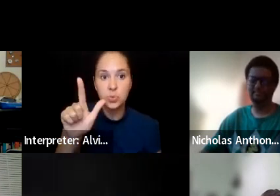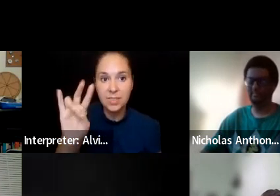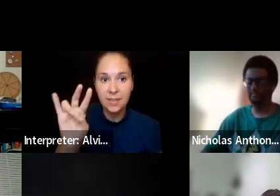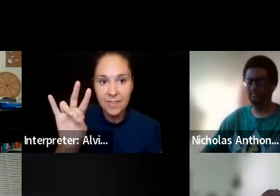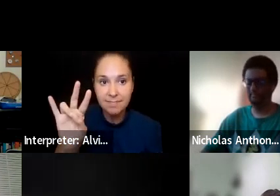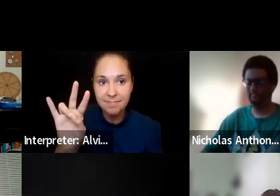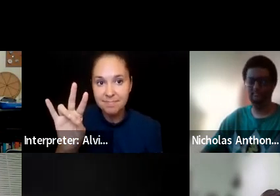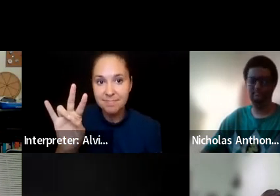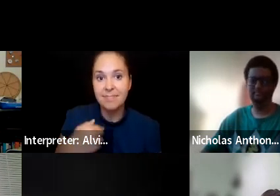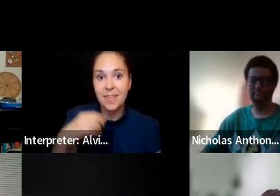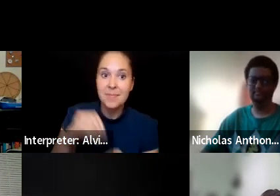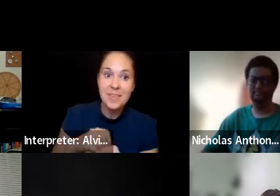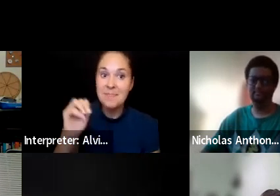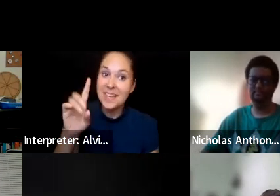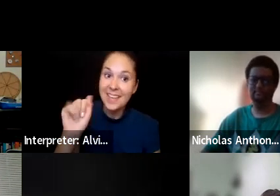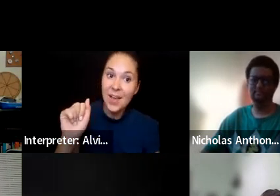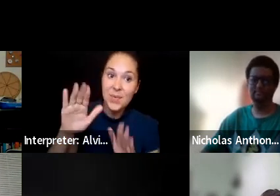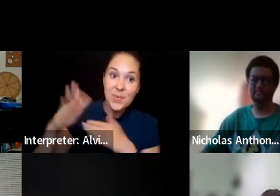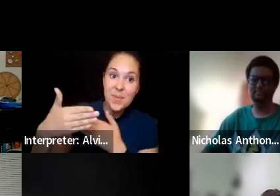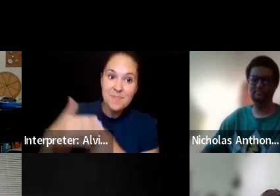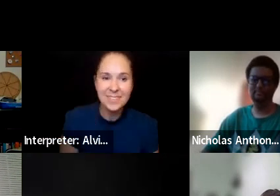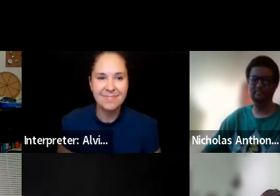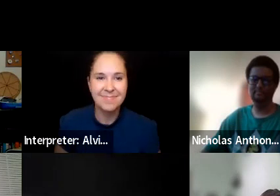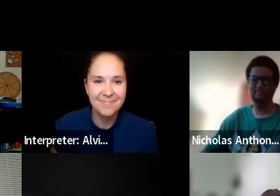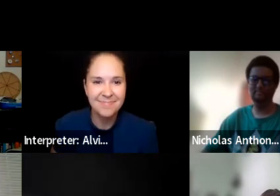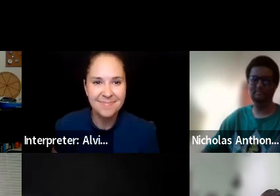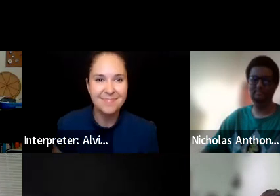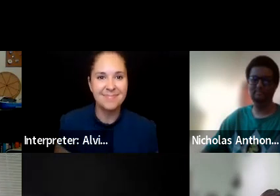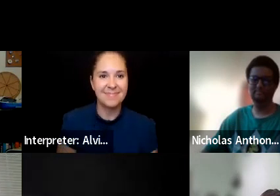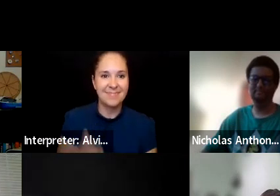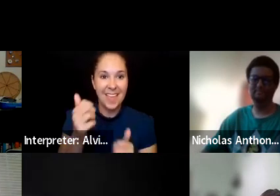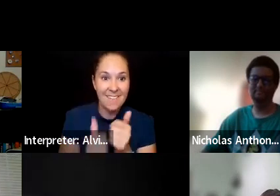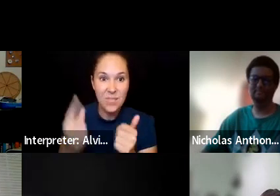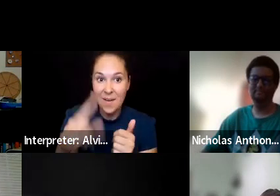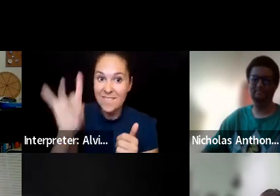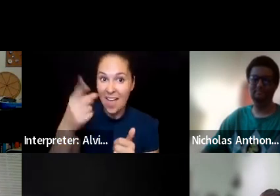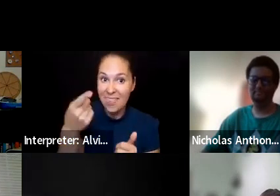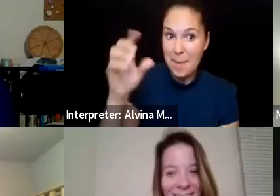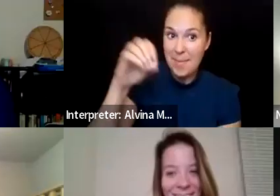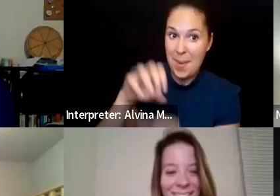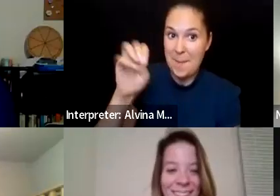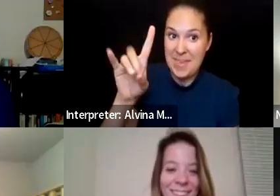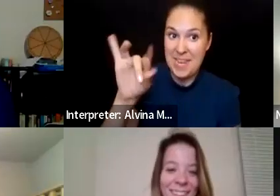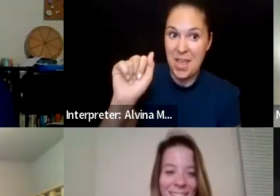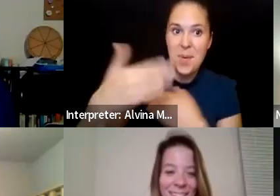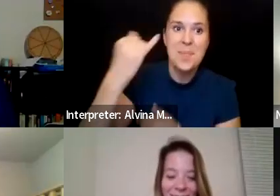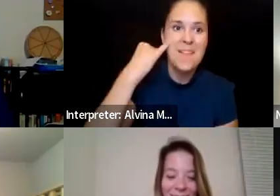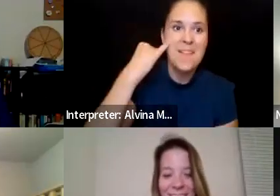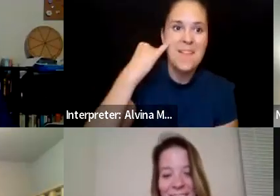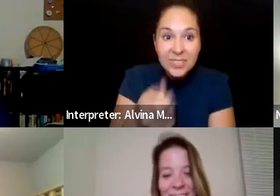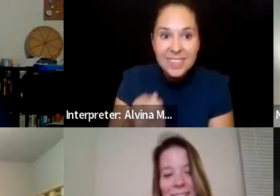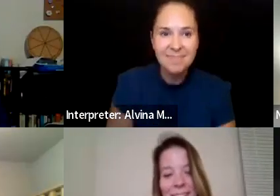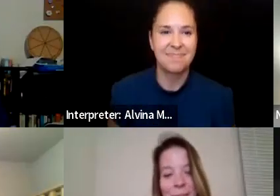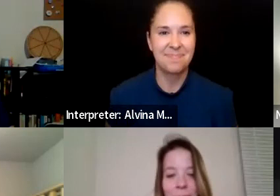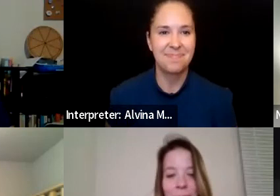old, and I am in the media room. Everybody go find them in the media room if that is your interest.